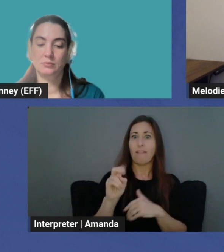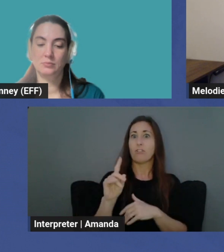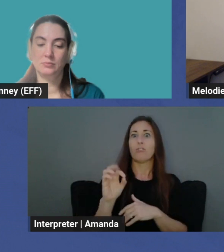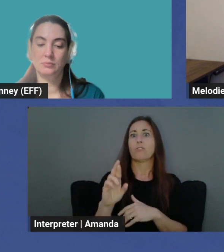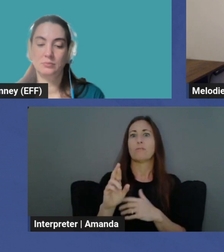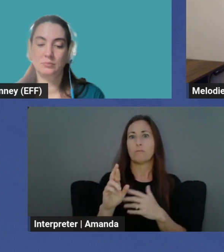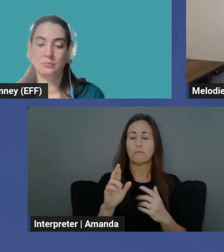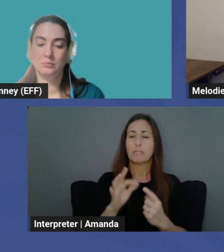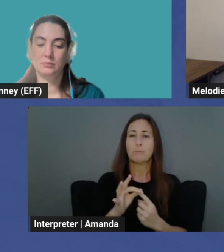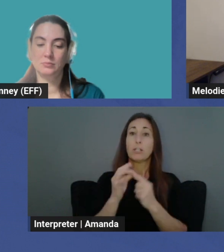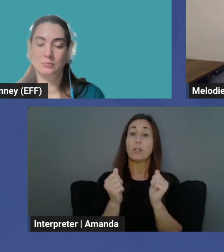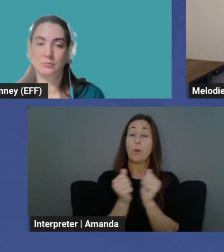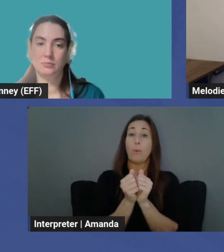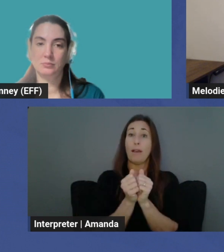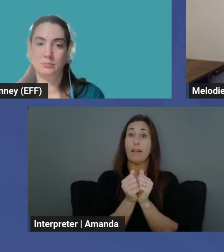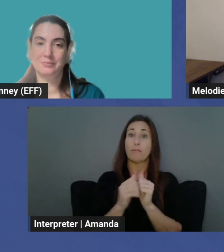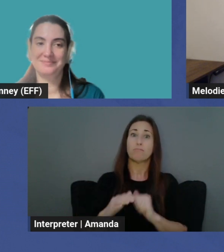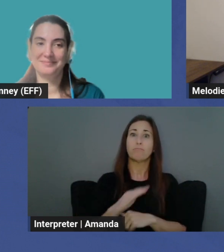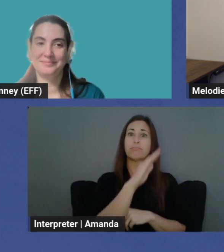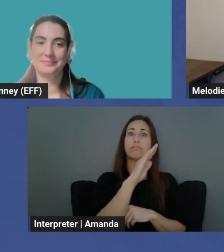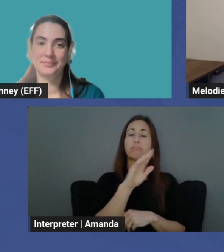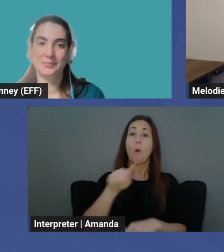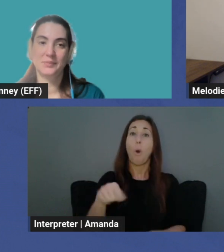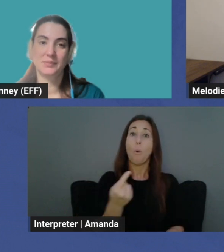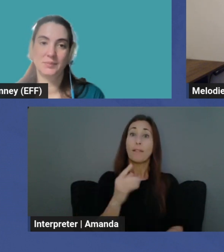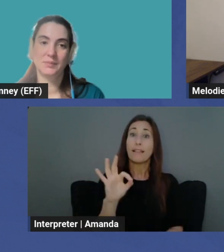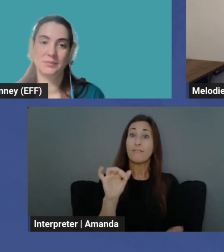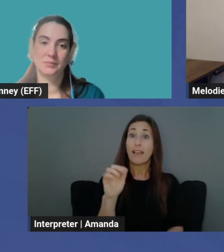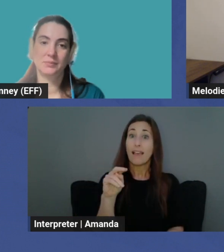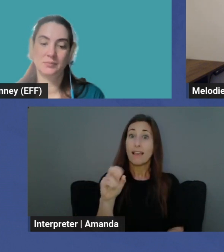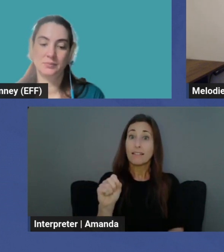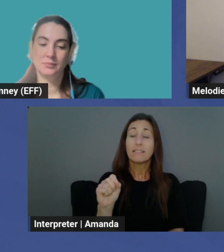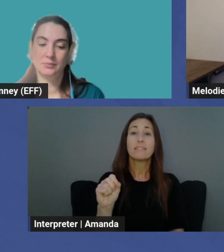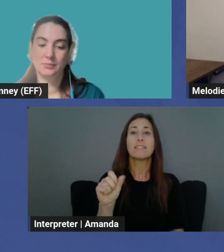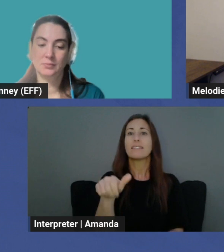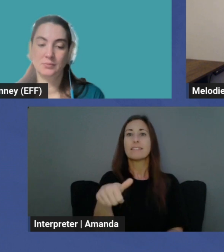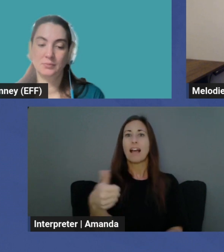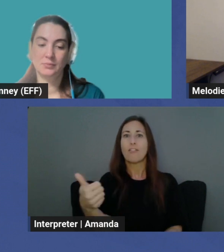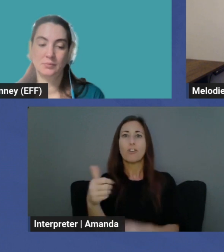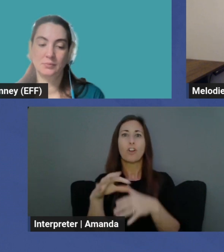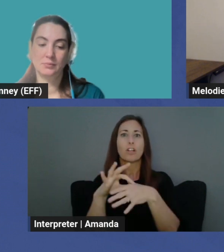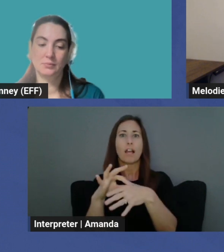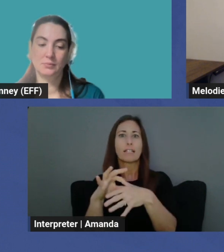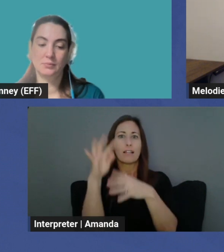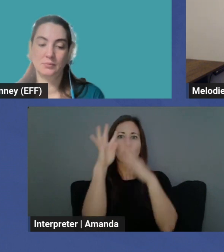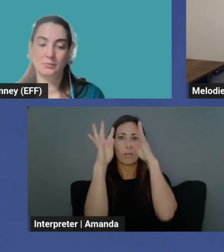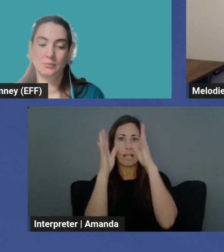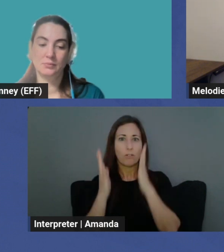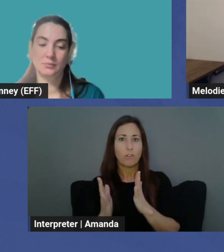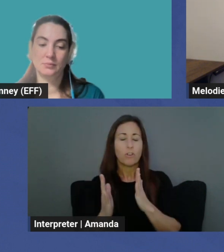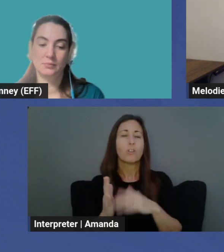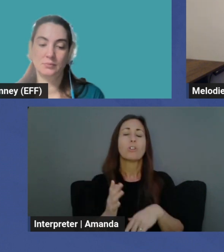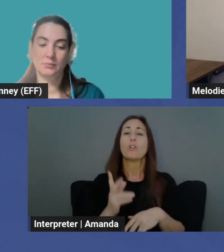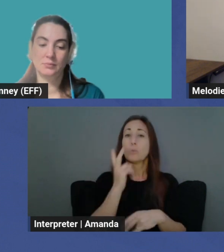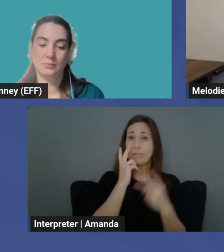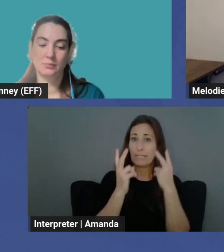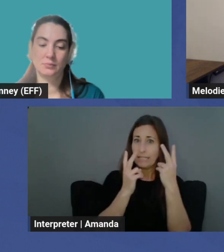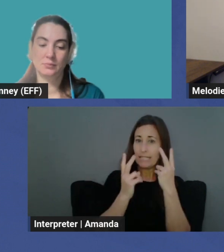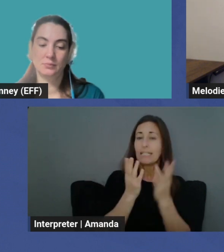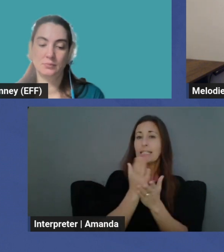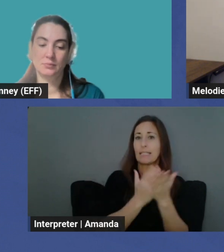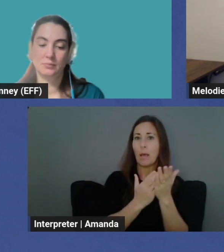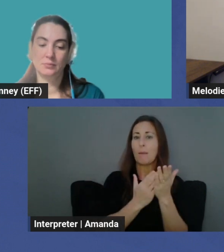spike in OnlyFans and other content creators. We're seeing potential backlash from payment